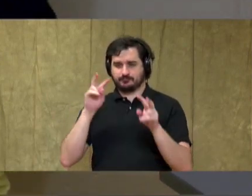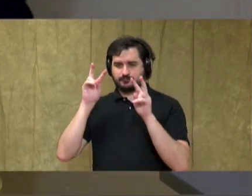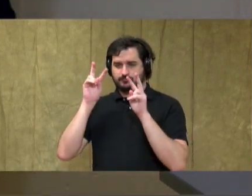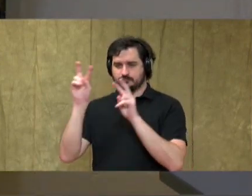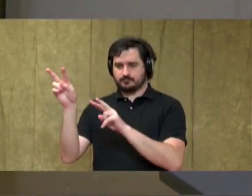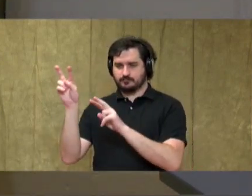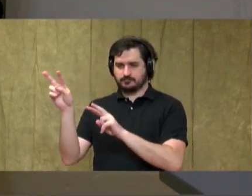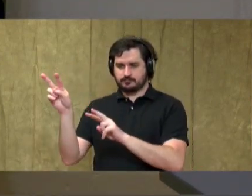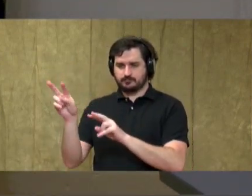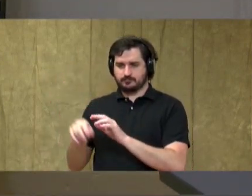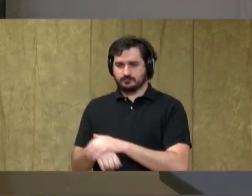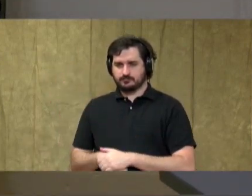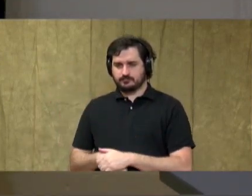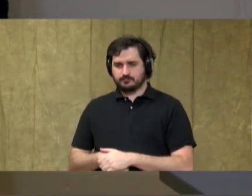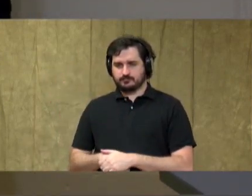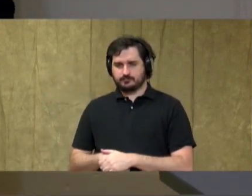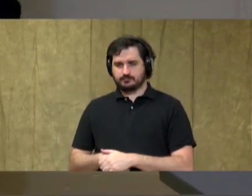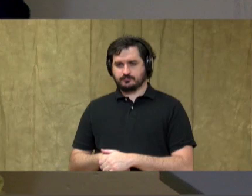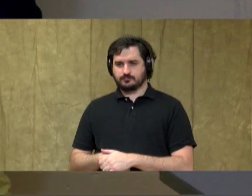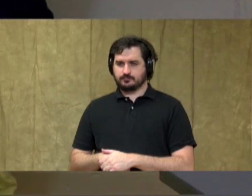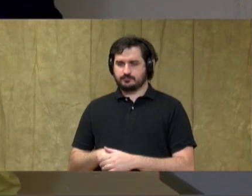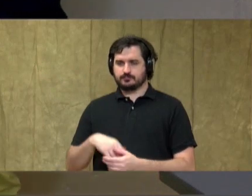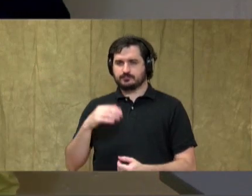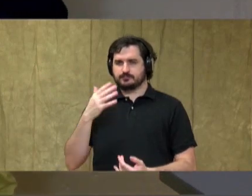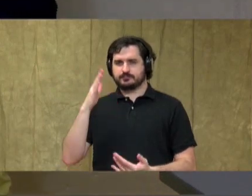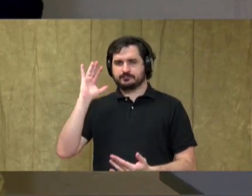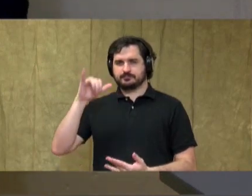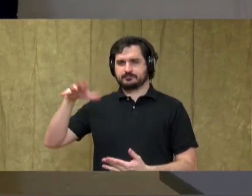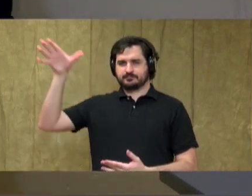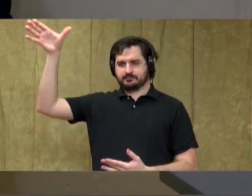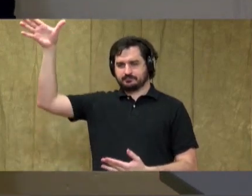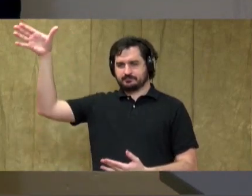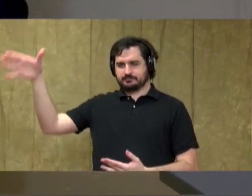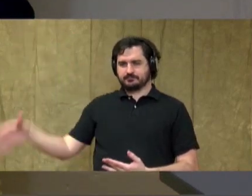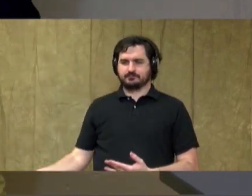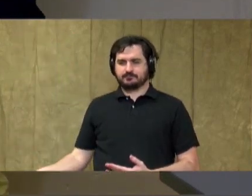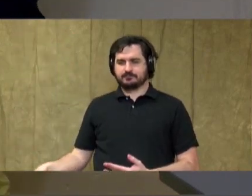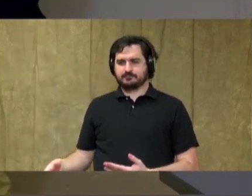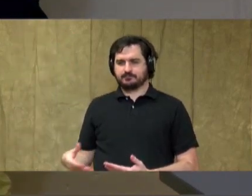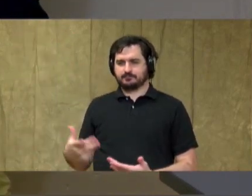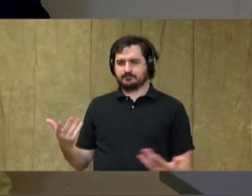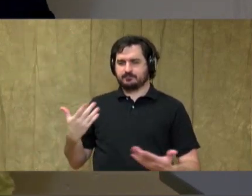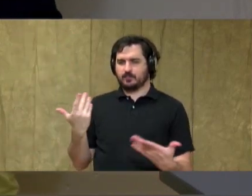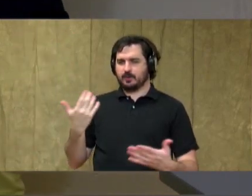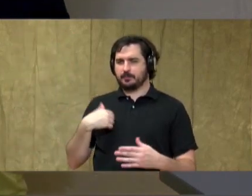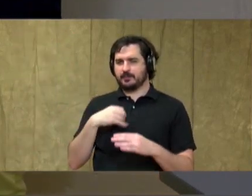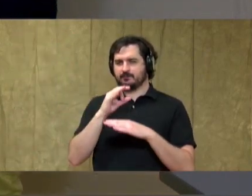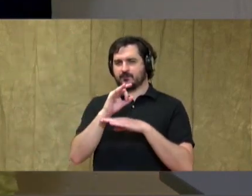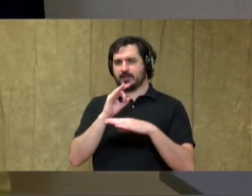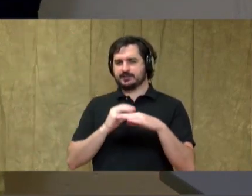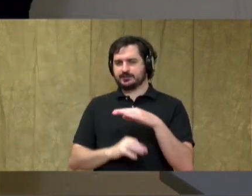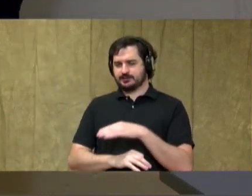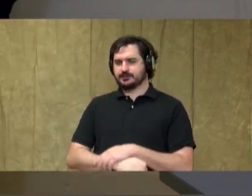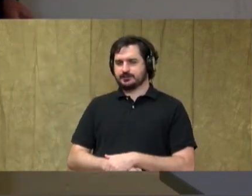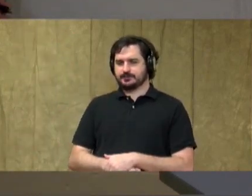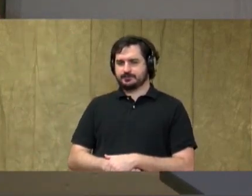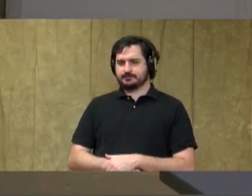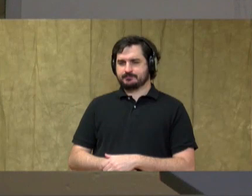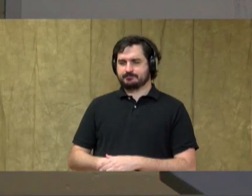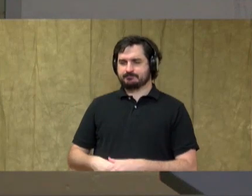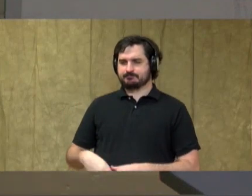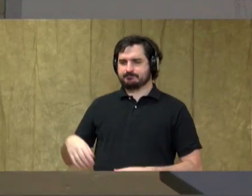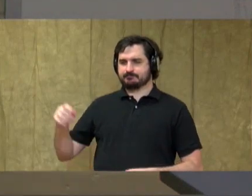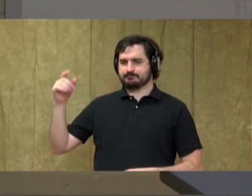my shaded portion over here. What would my fraction be? Well, let's